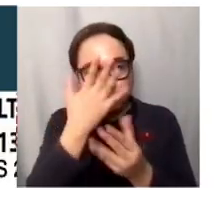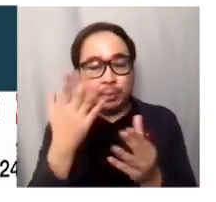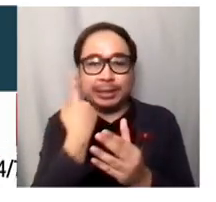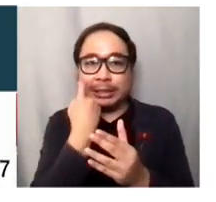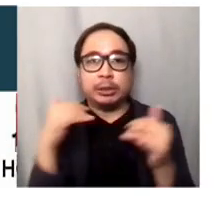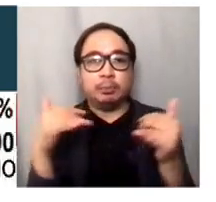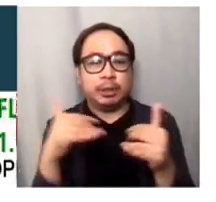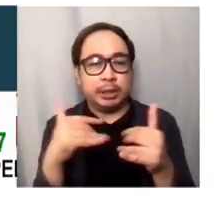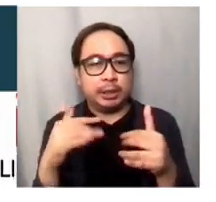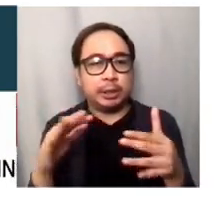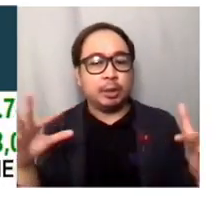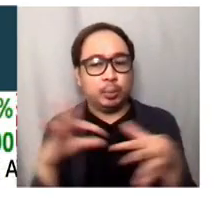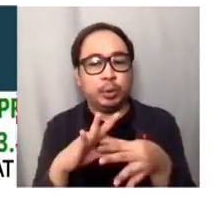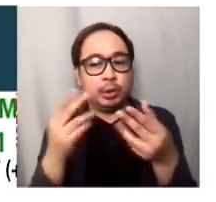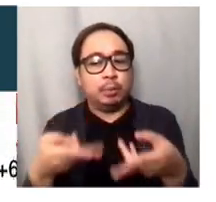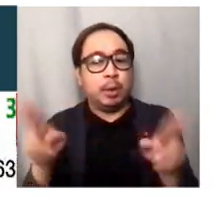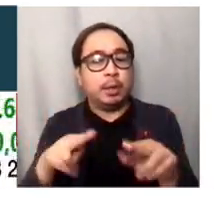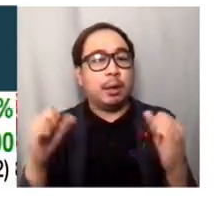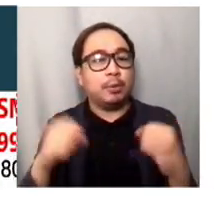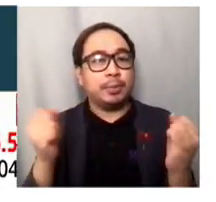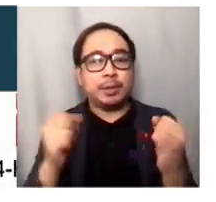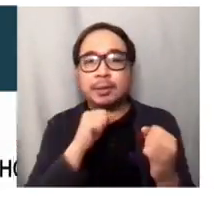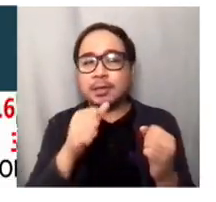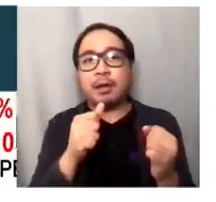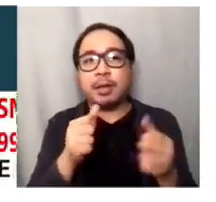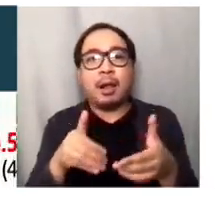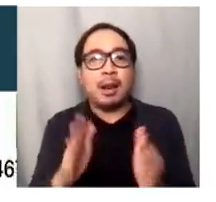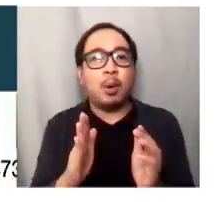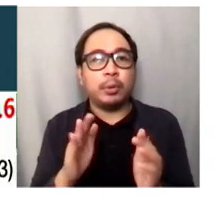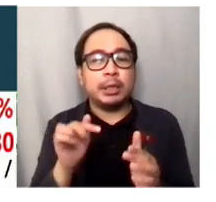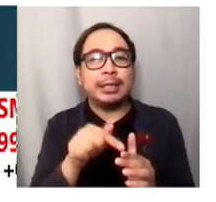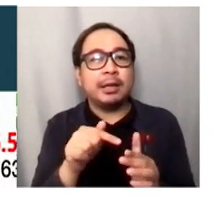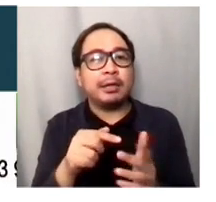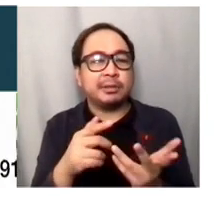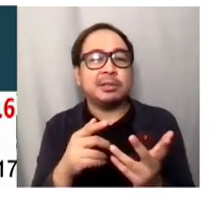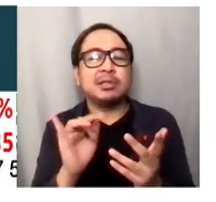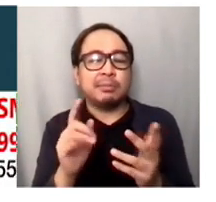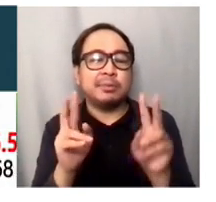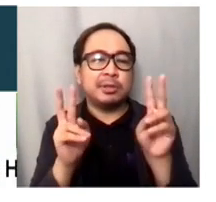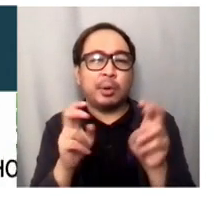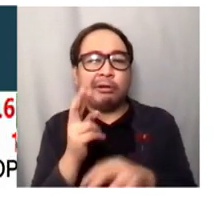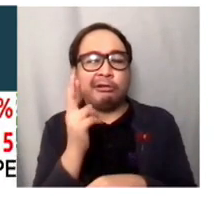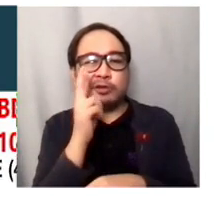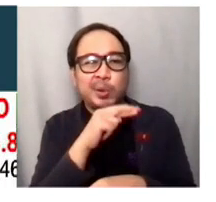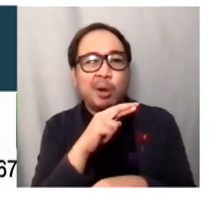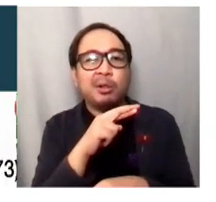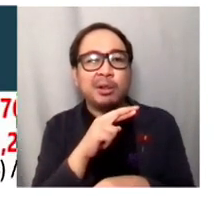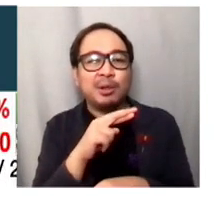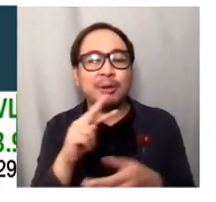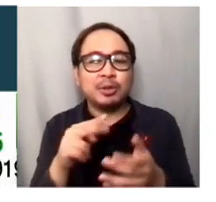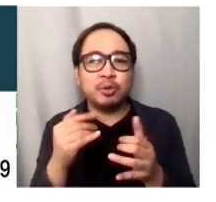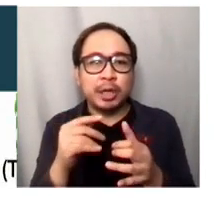the joint statement that they will not tolerate these shortcuts and that they will investigate